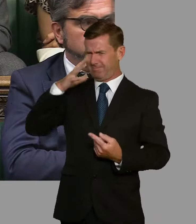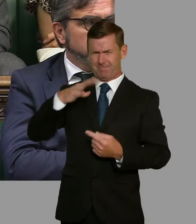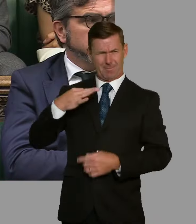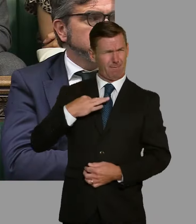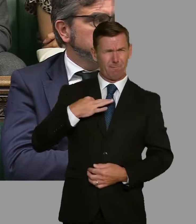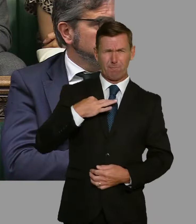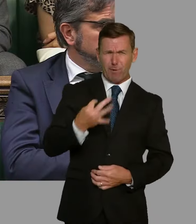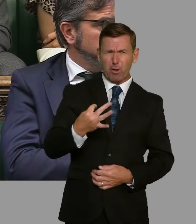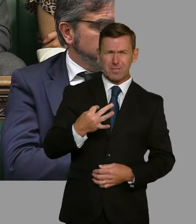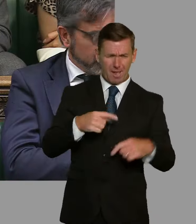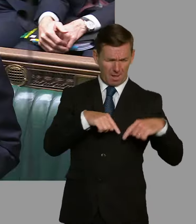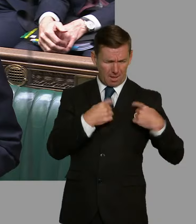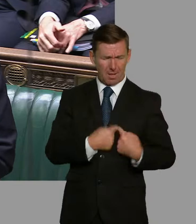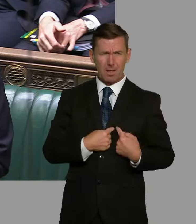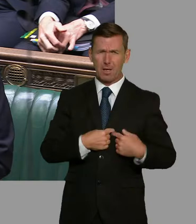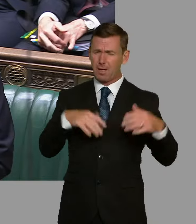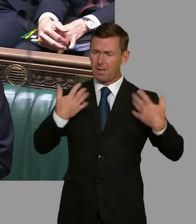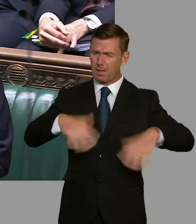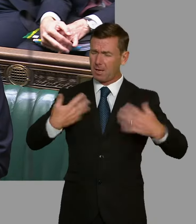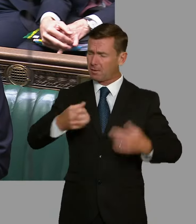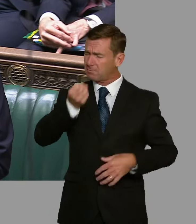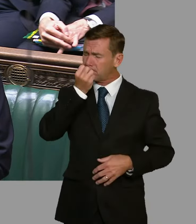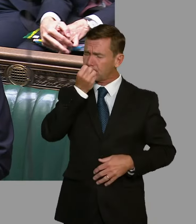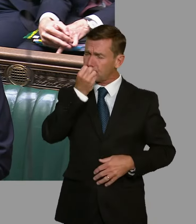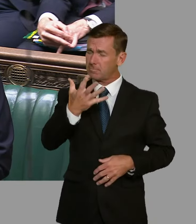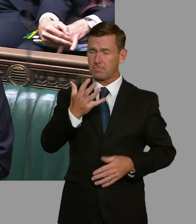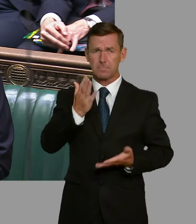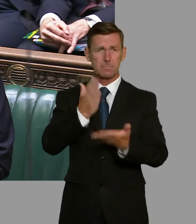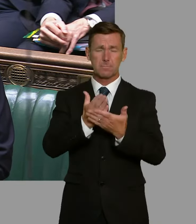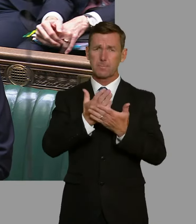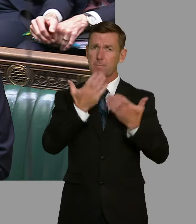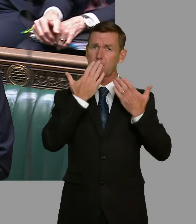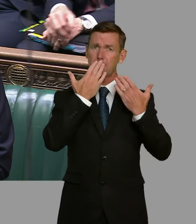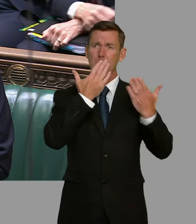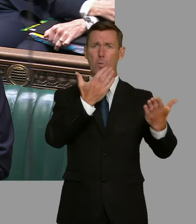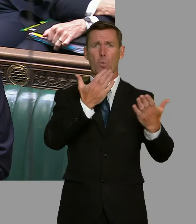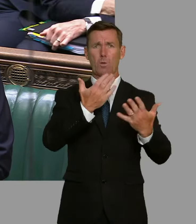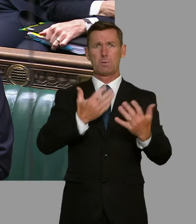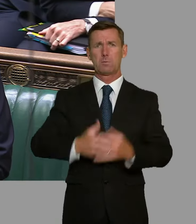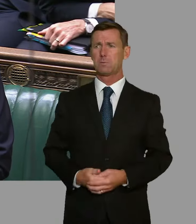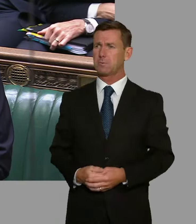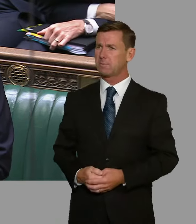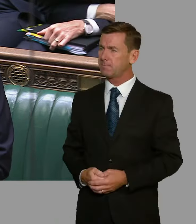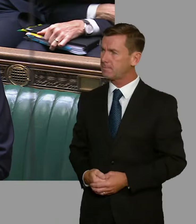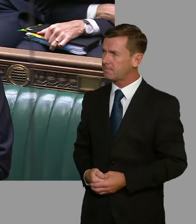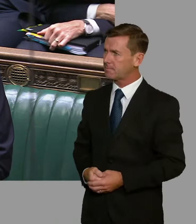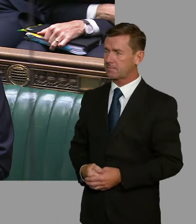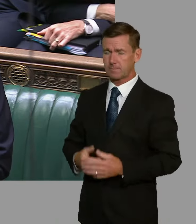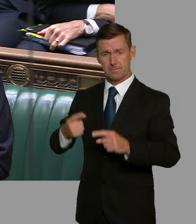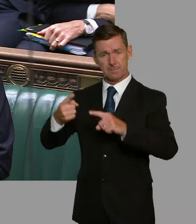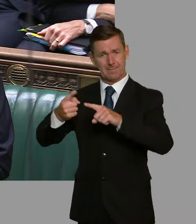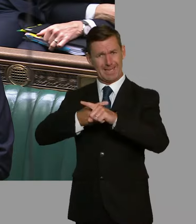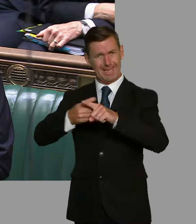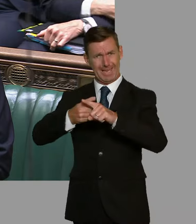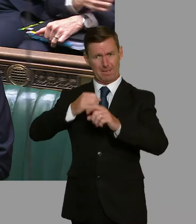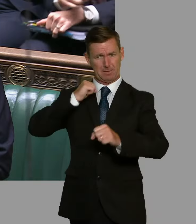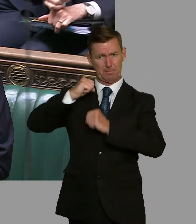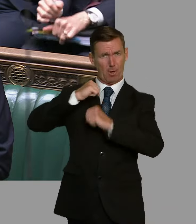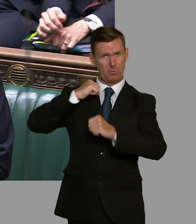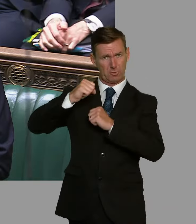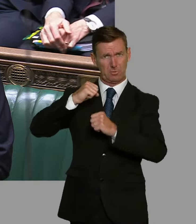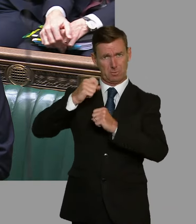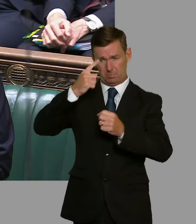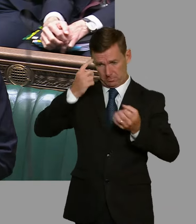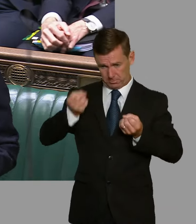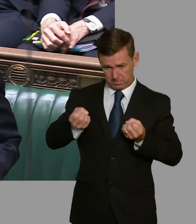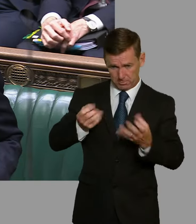them for it. England Boxing are investing £9 million in the sport, and GB Boxing will also receive more than £12 million during the